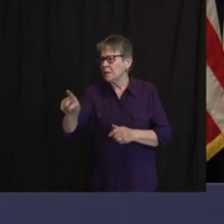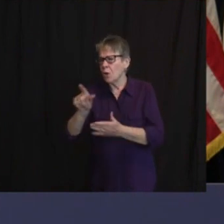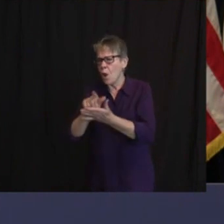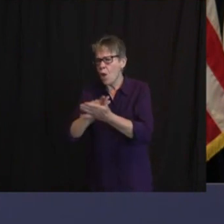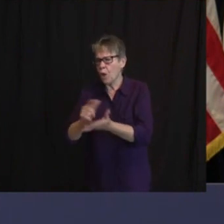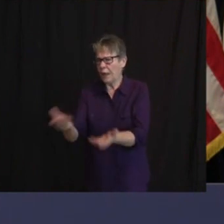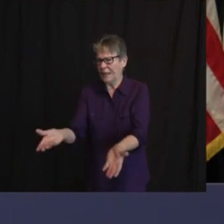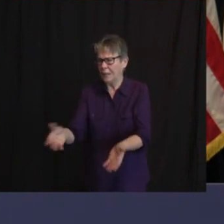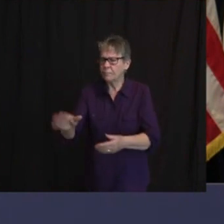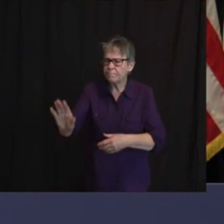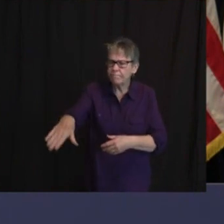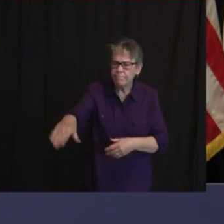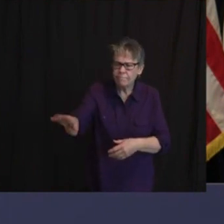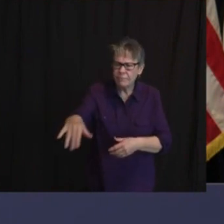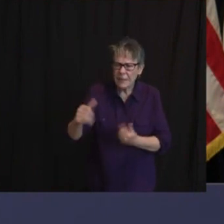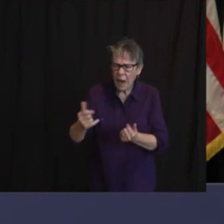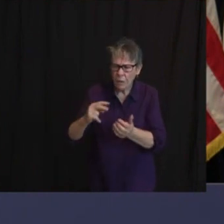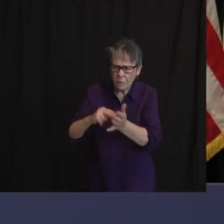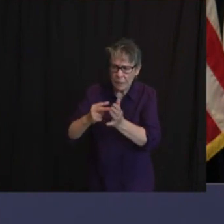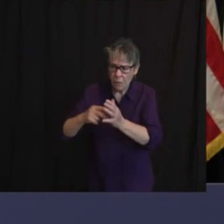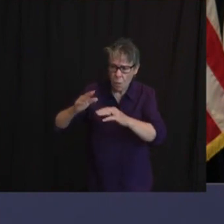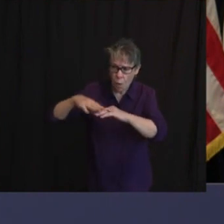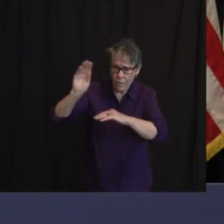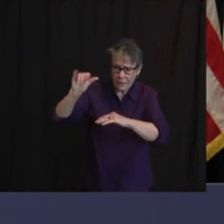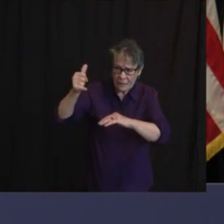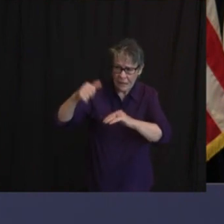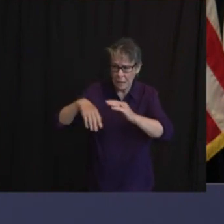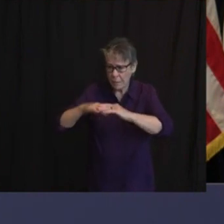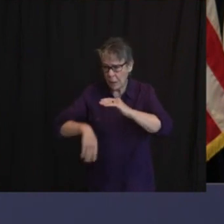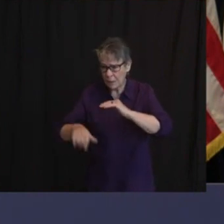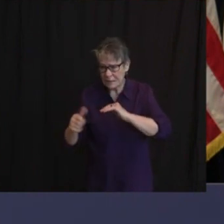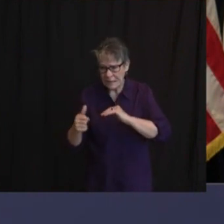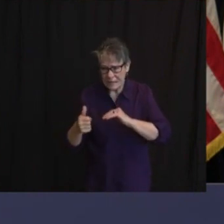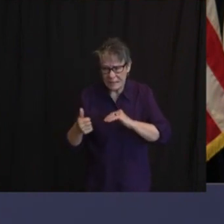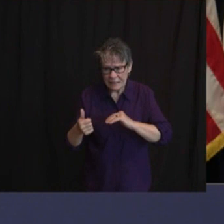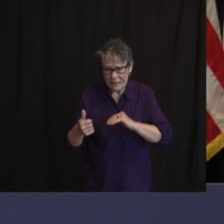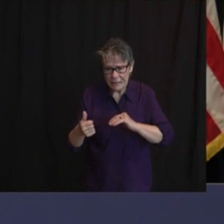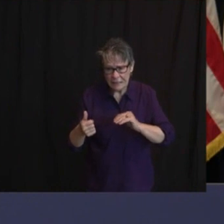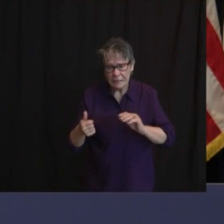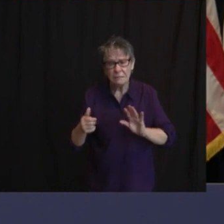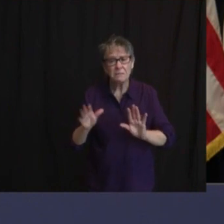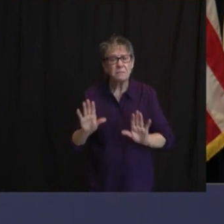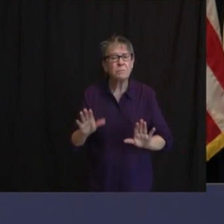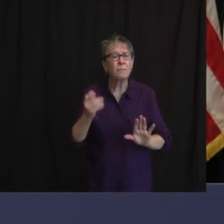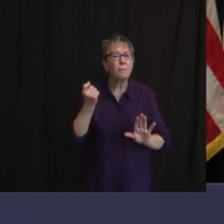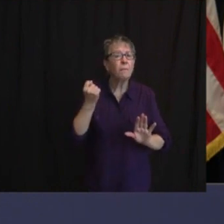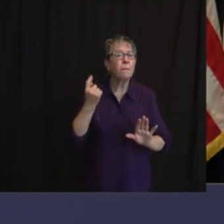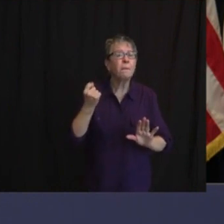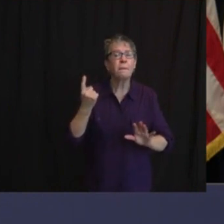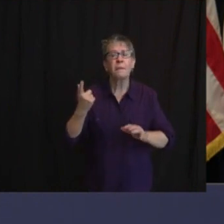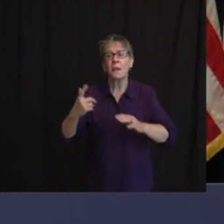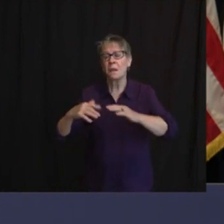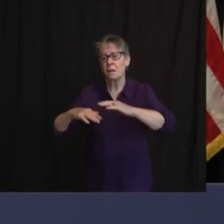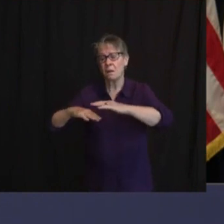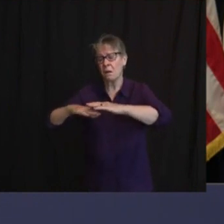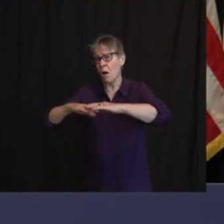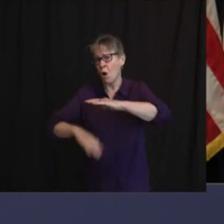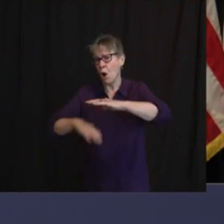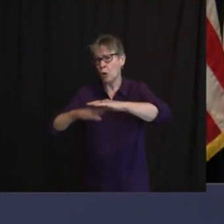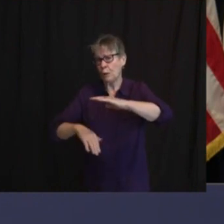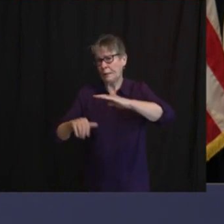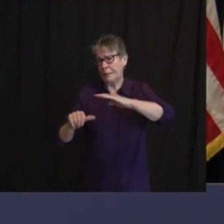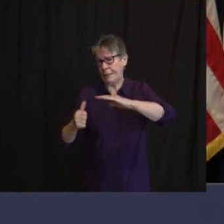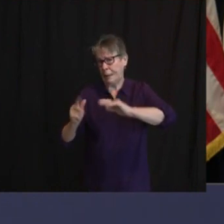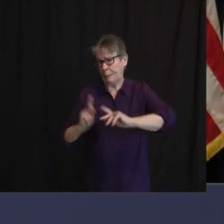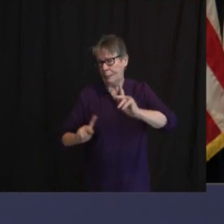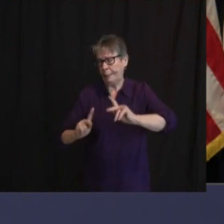gatherings under 10 are presumptively in compliance with your executive order. But we're not encouraging them. So I don't know how many people are in the room,